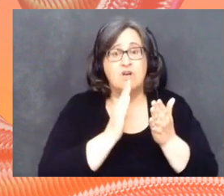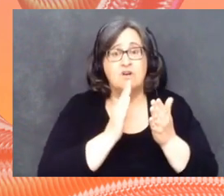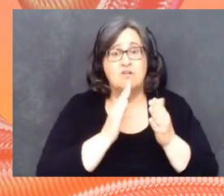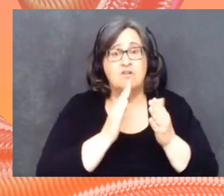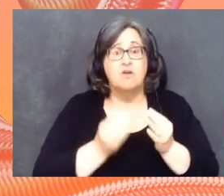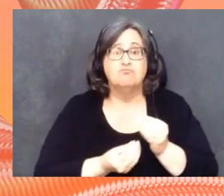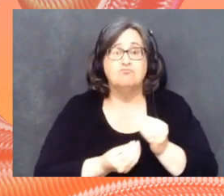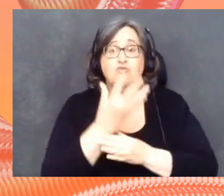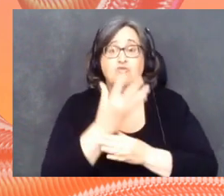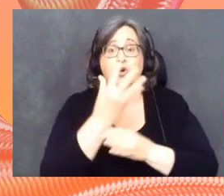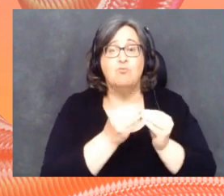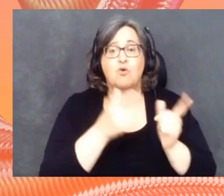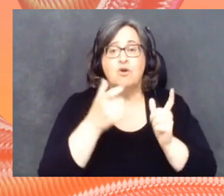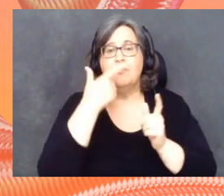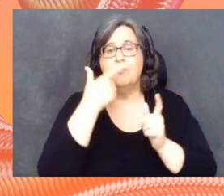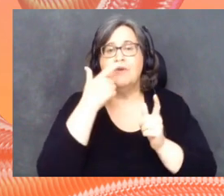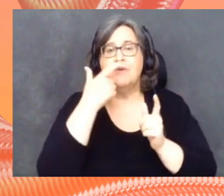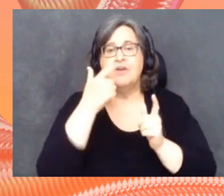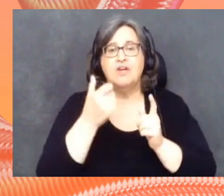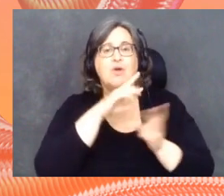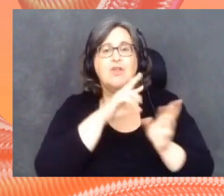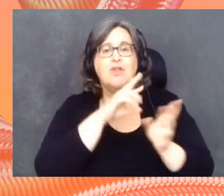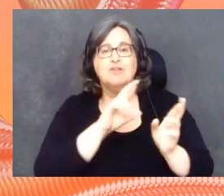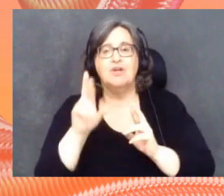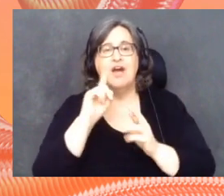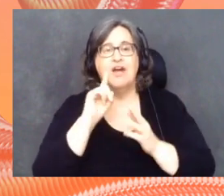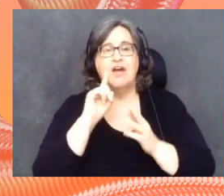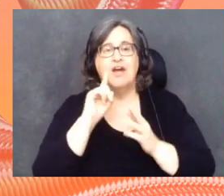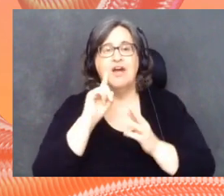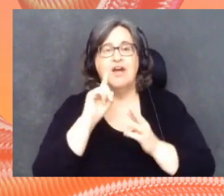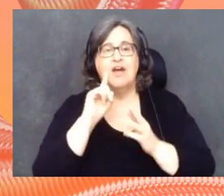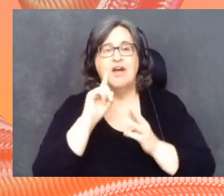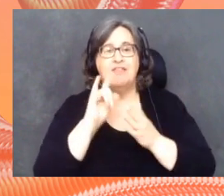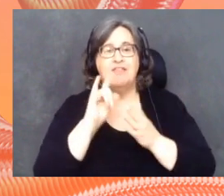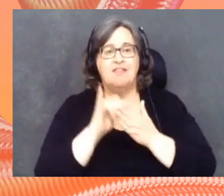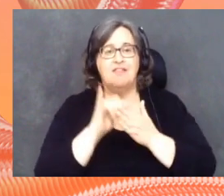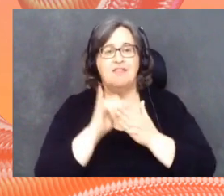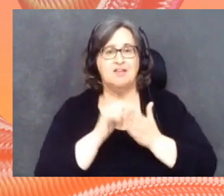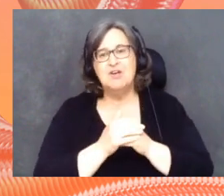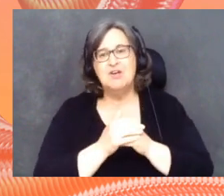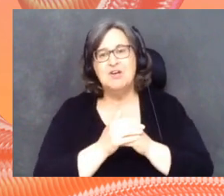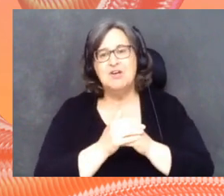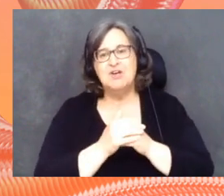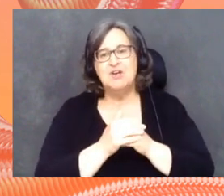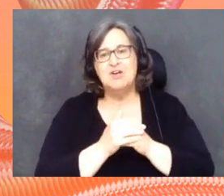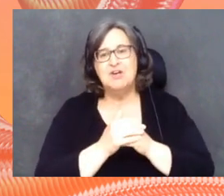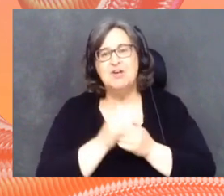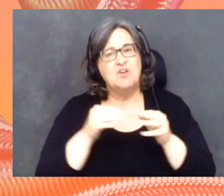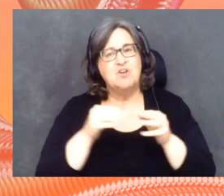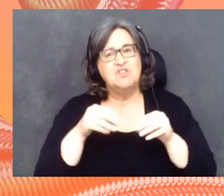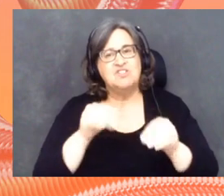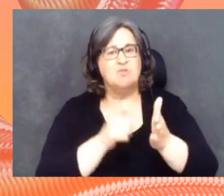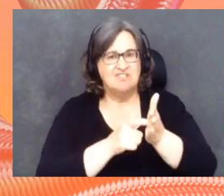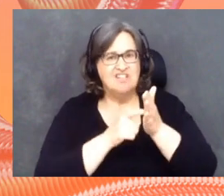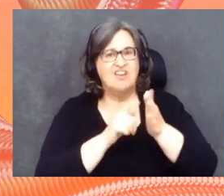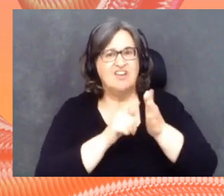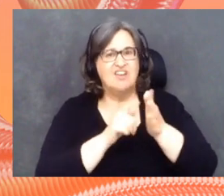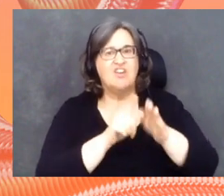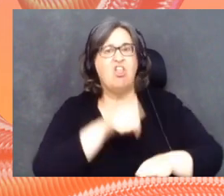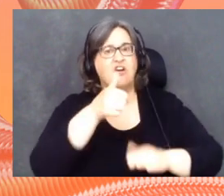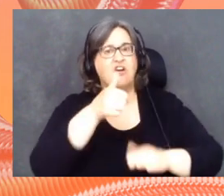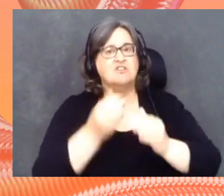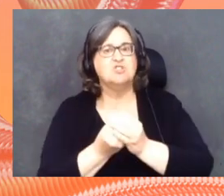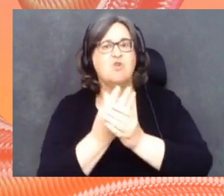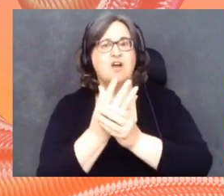imagine because the soil is ready. And I think that's what we're seeing right now. And then some of those seeds are going to take longer to sprout because we're